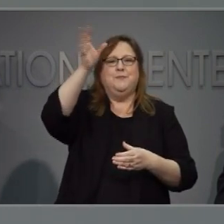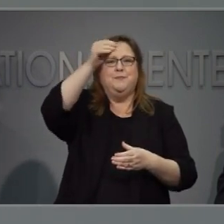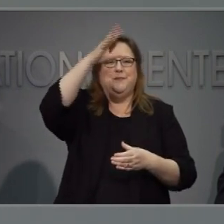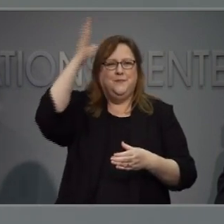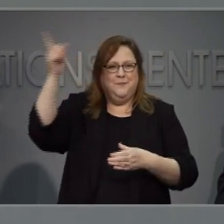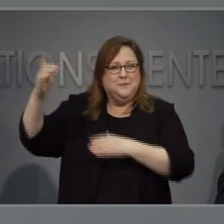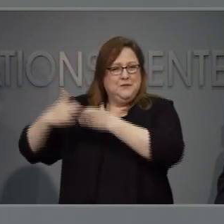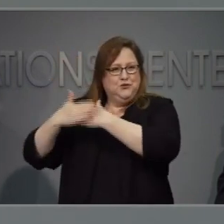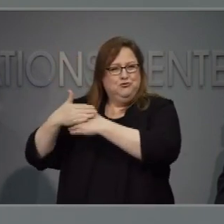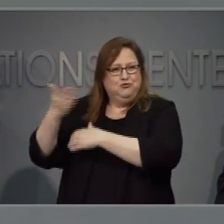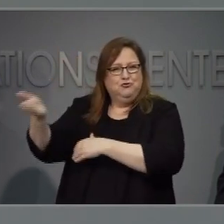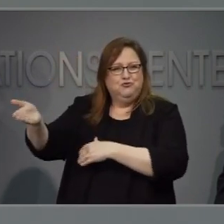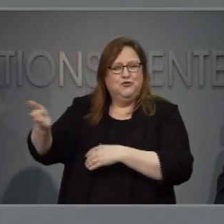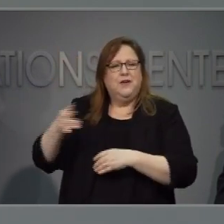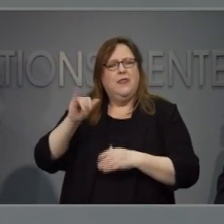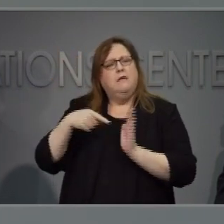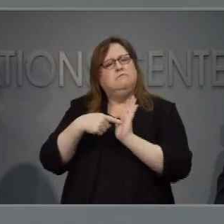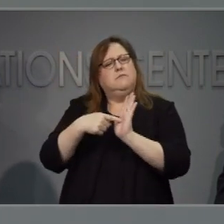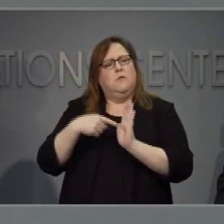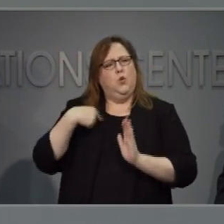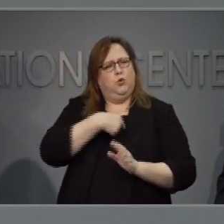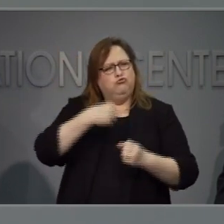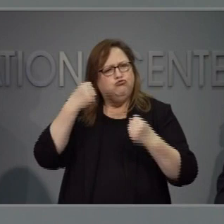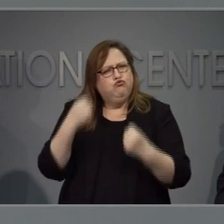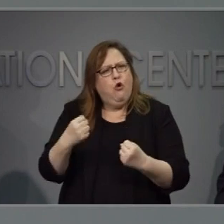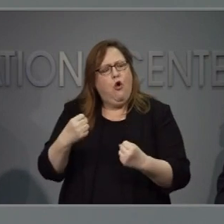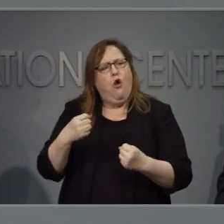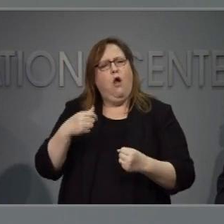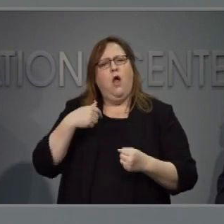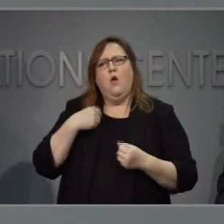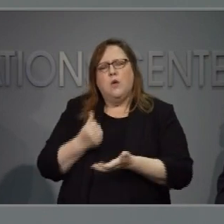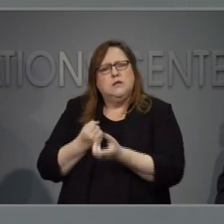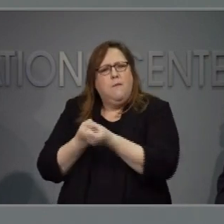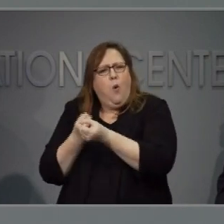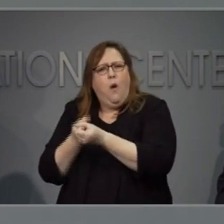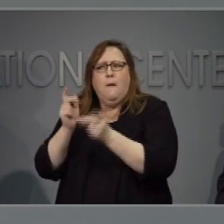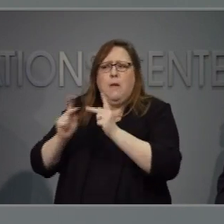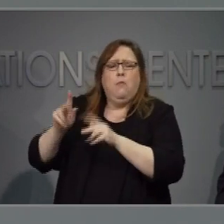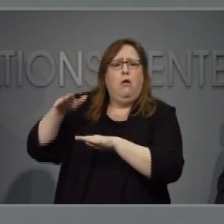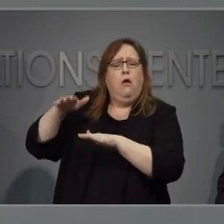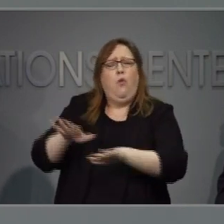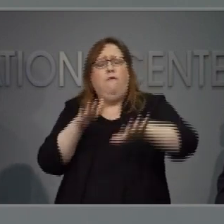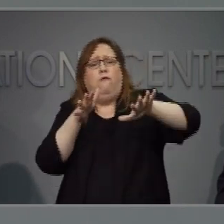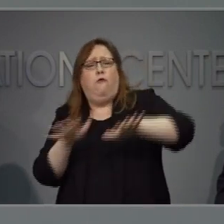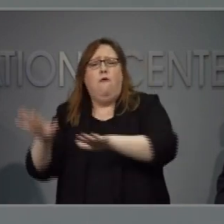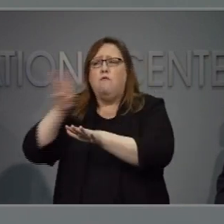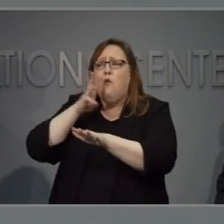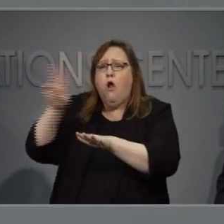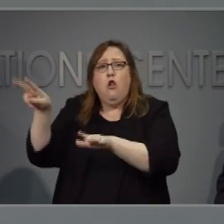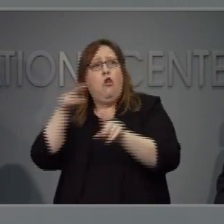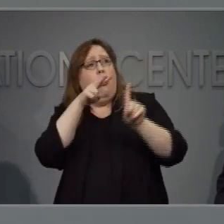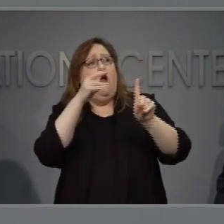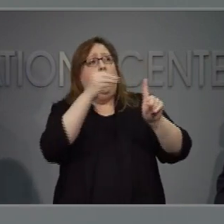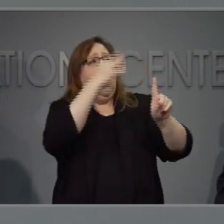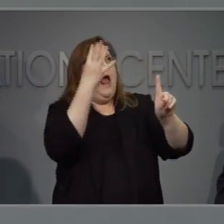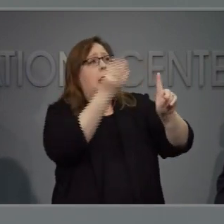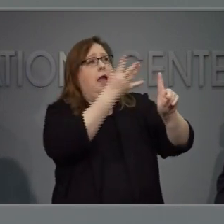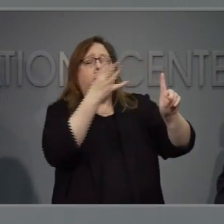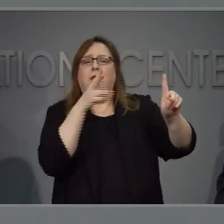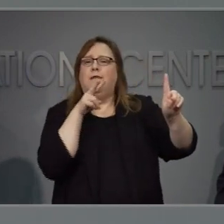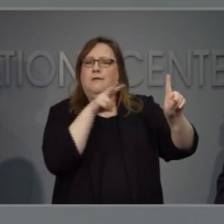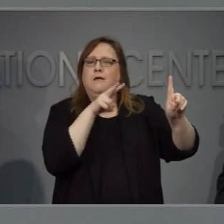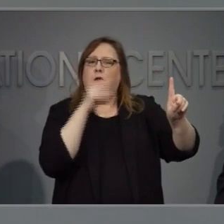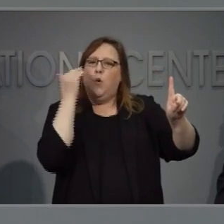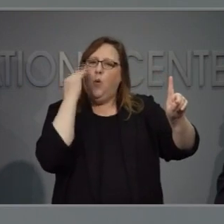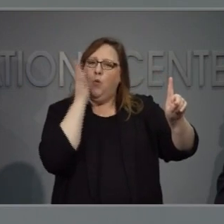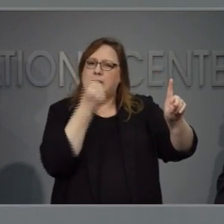the weary, and beacons of safe harbor for those in rough waters. Like these mighty lighthouses,